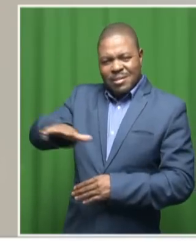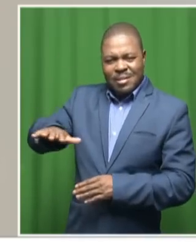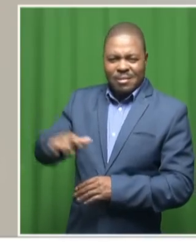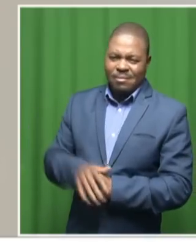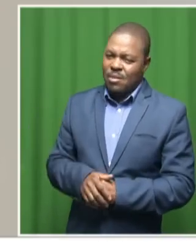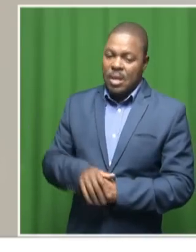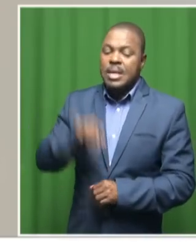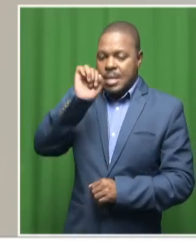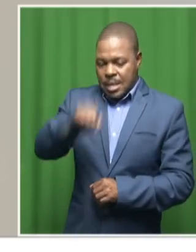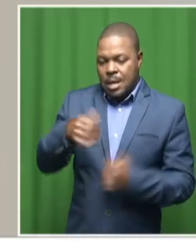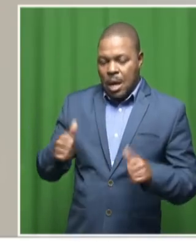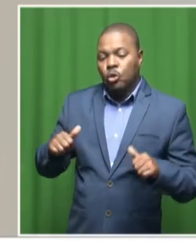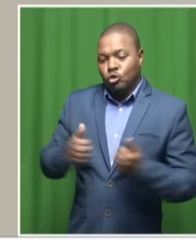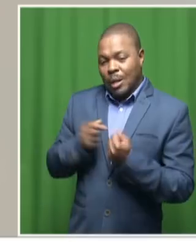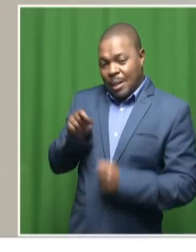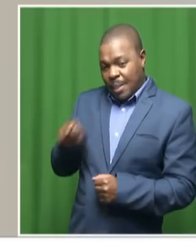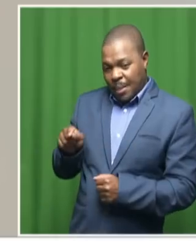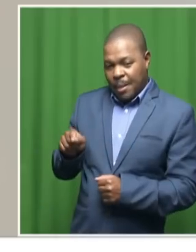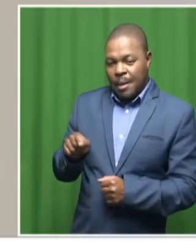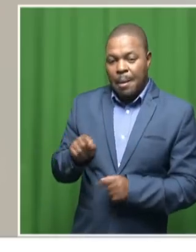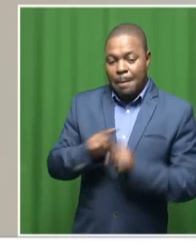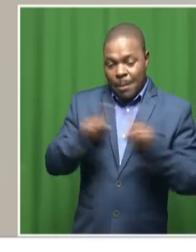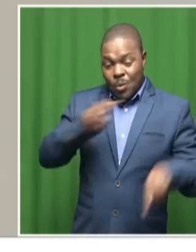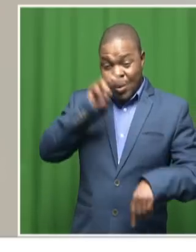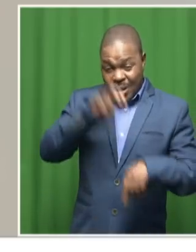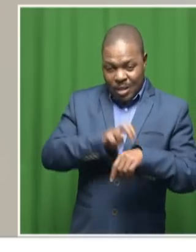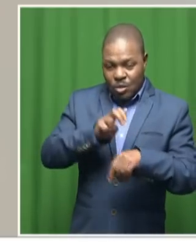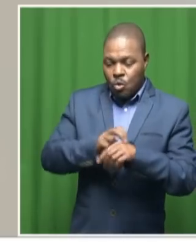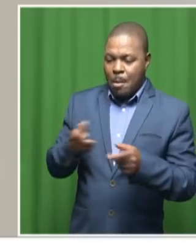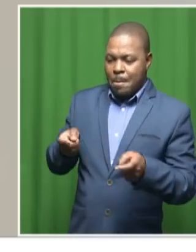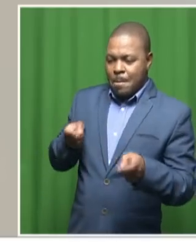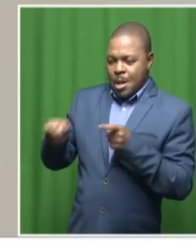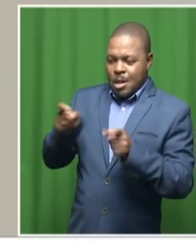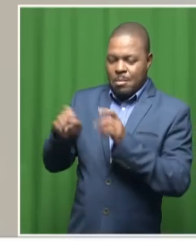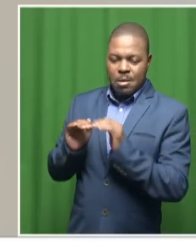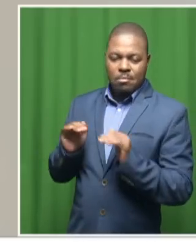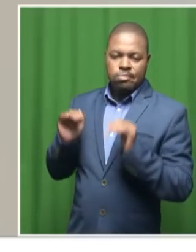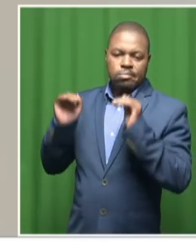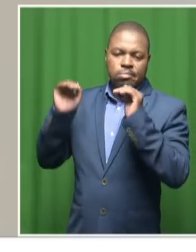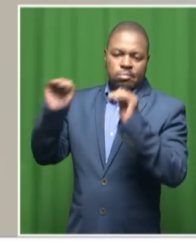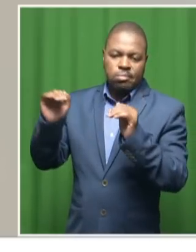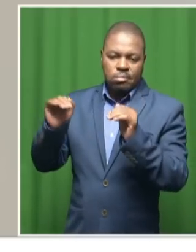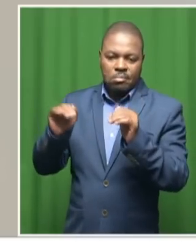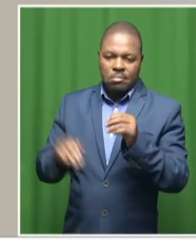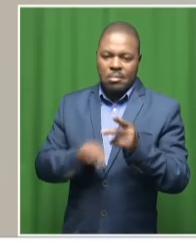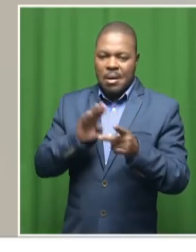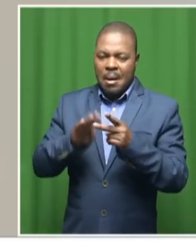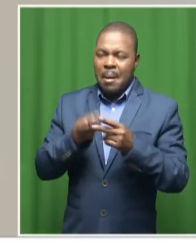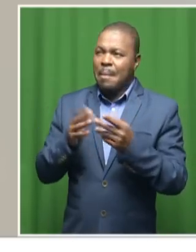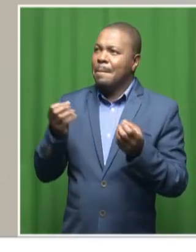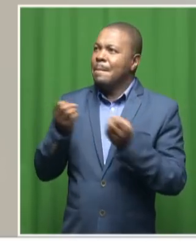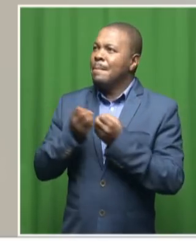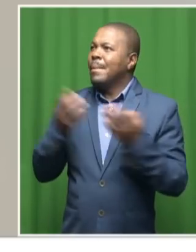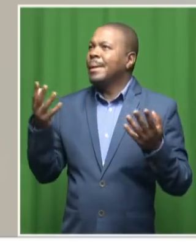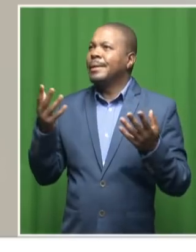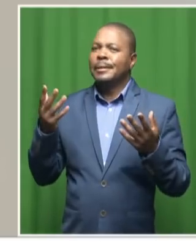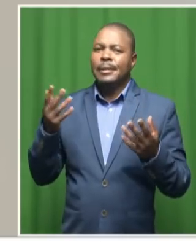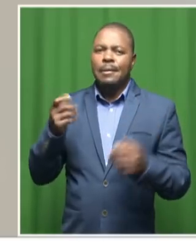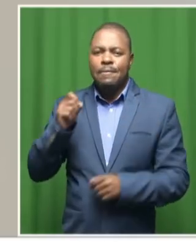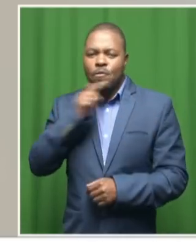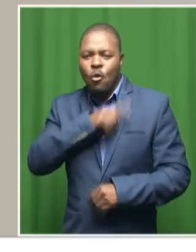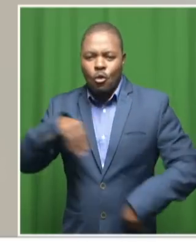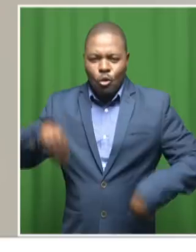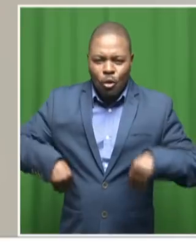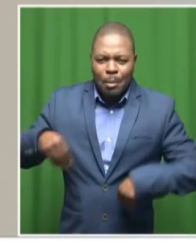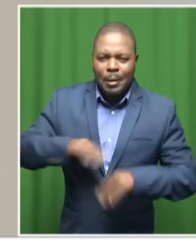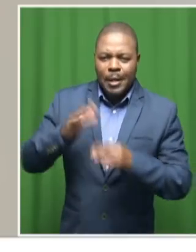obviously a challenge for us right now. We do need to improve management. We do need to do away with as many of the fraud and